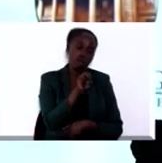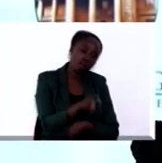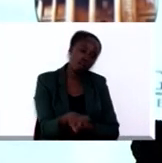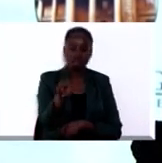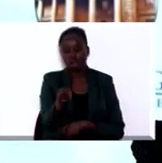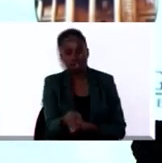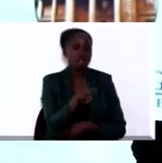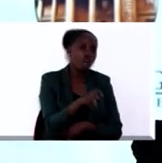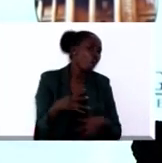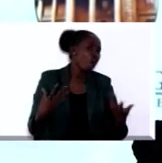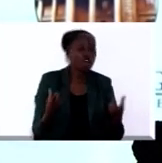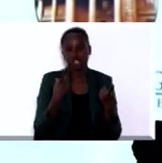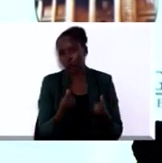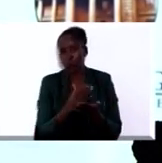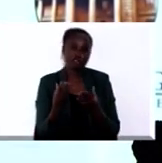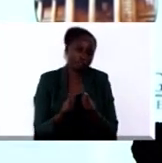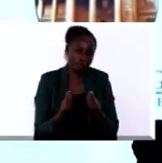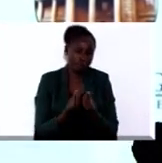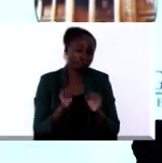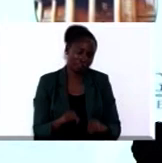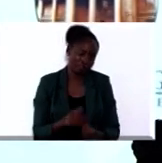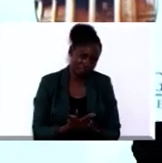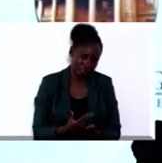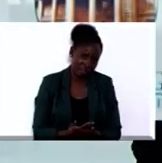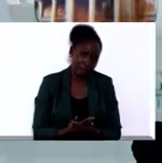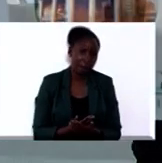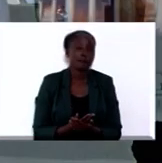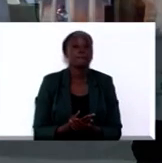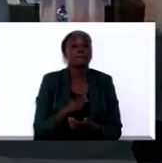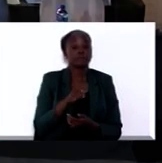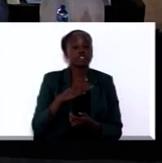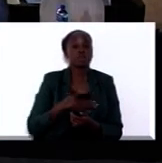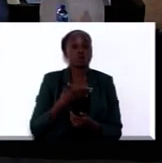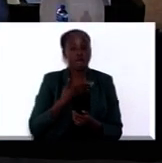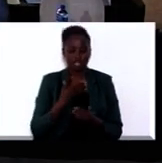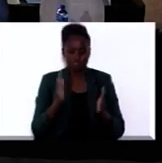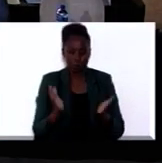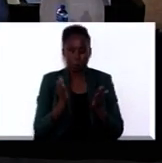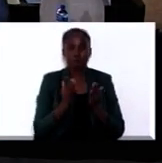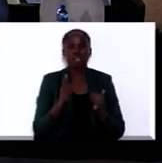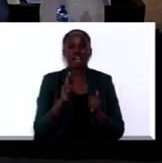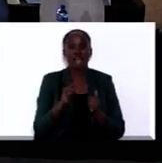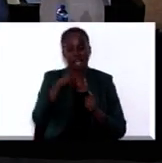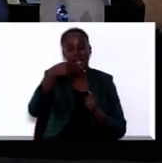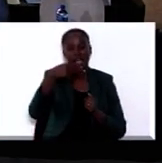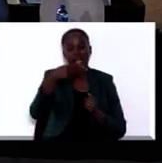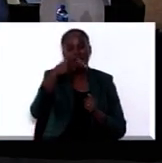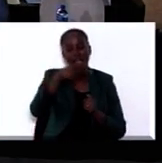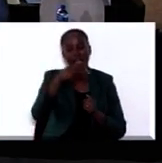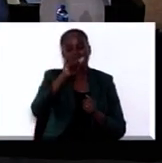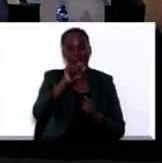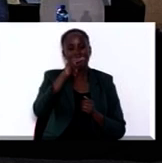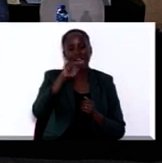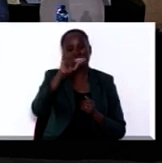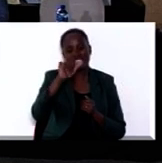other things as regularly as possible. We want to promote Hanyani, not Hanyani, Hanyani.